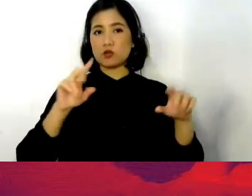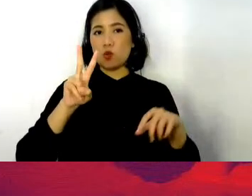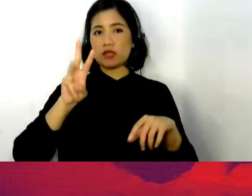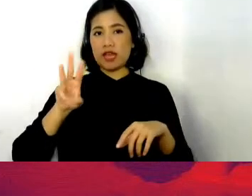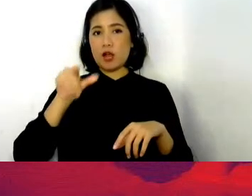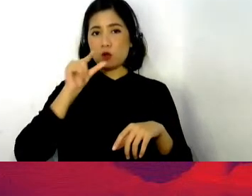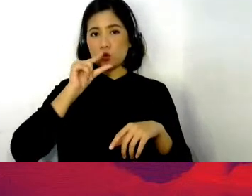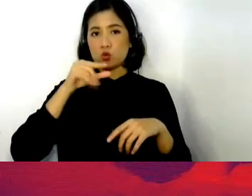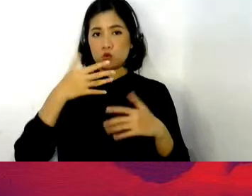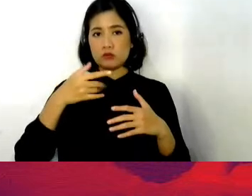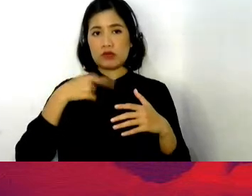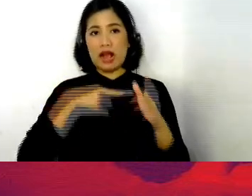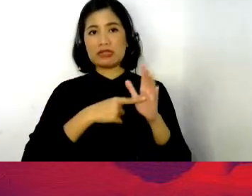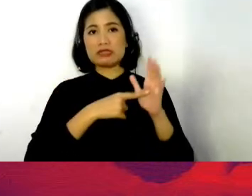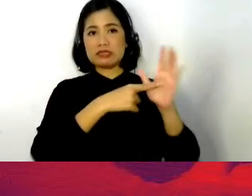how,